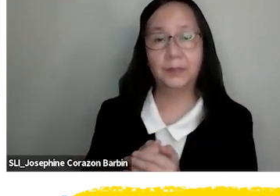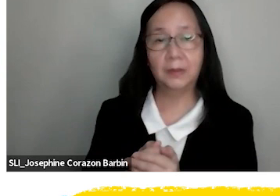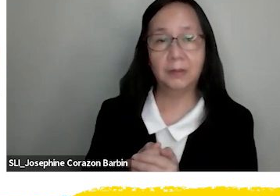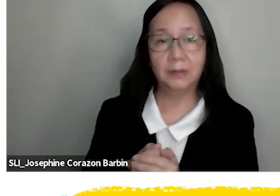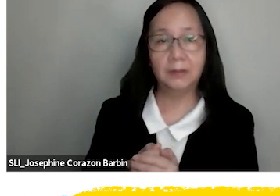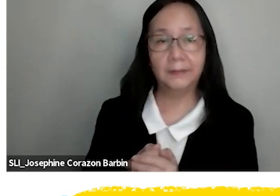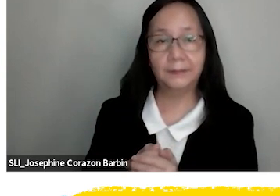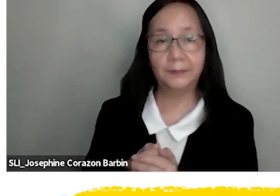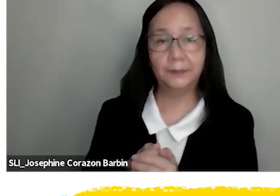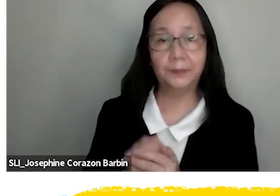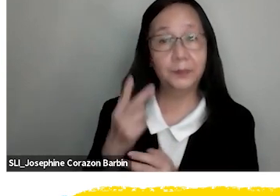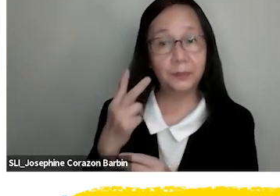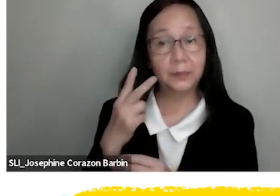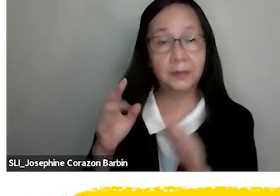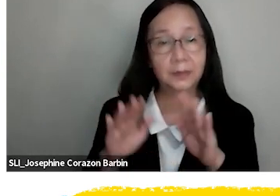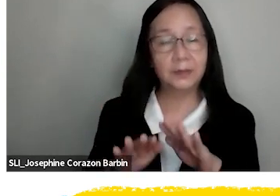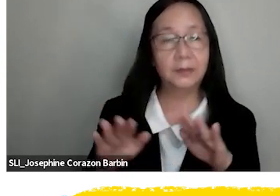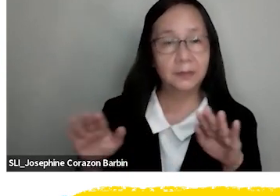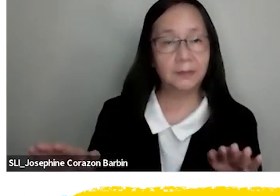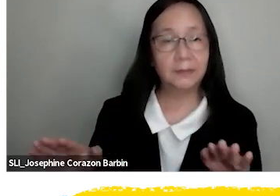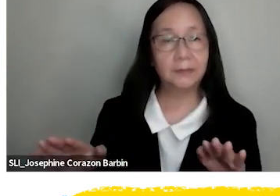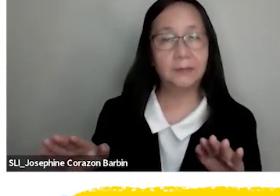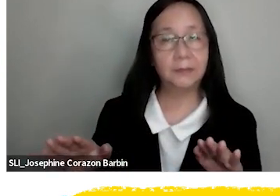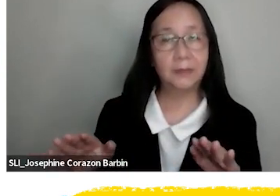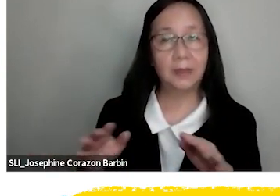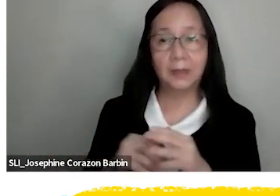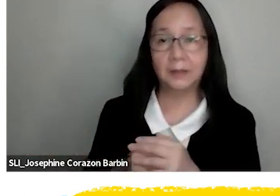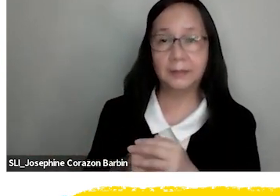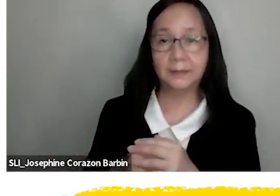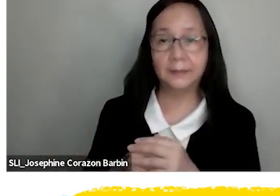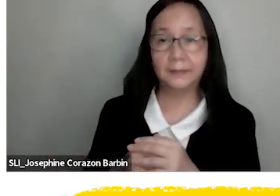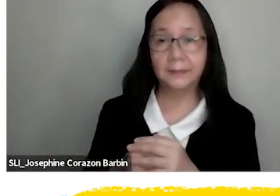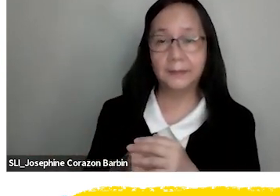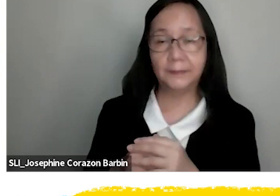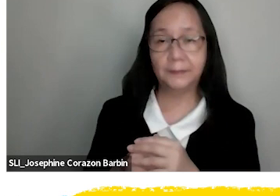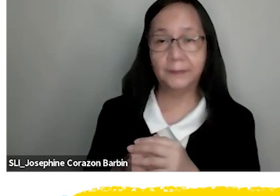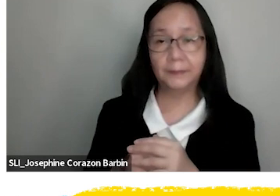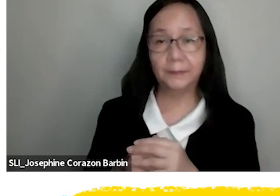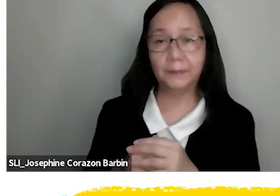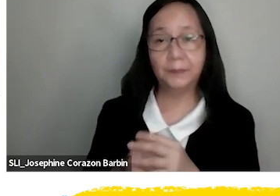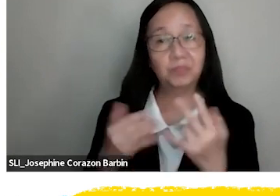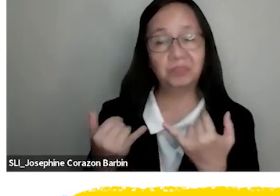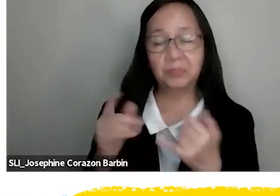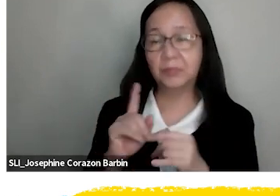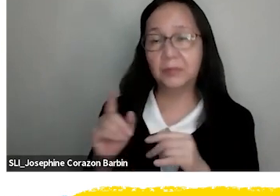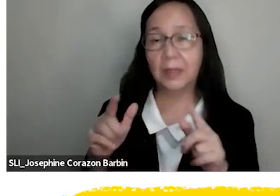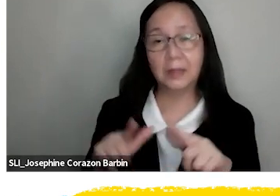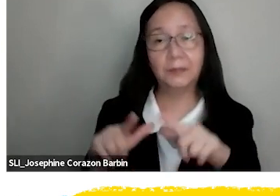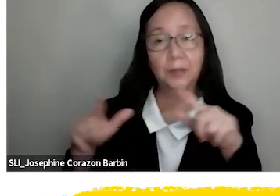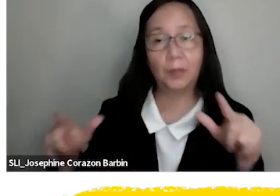you see that children and parents always have the problem of now what level of